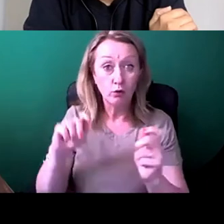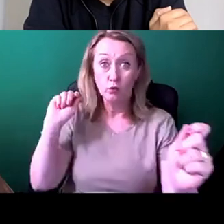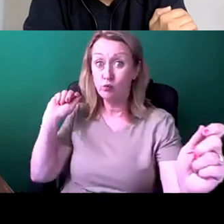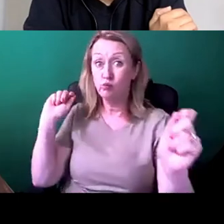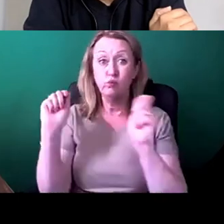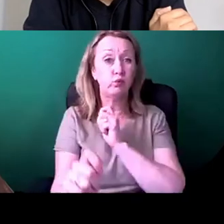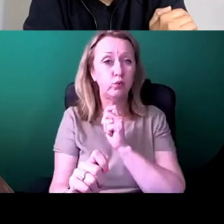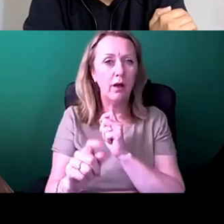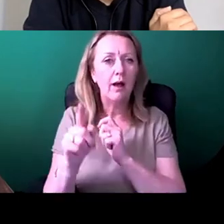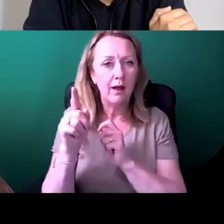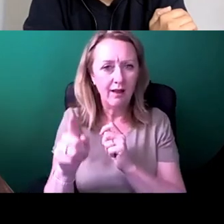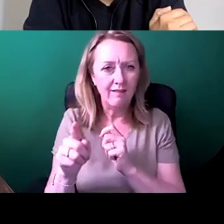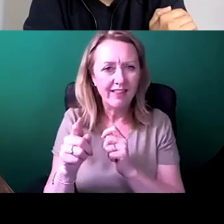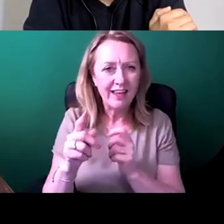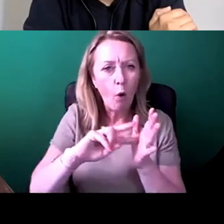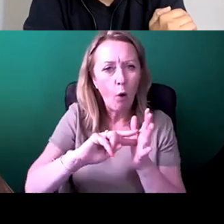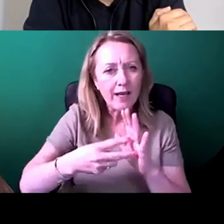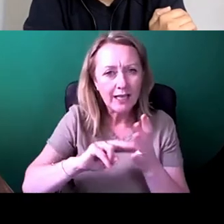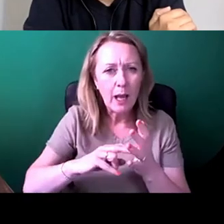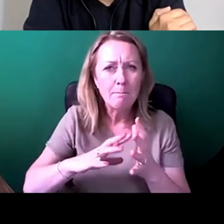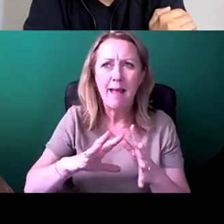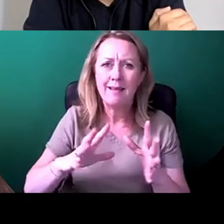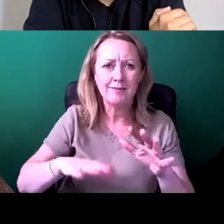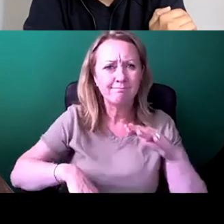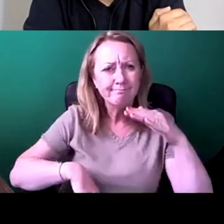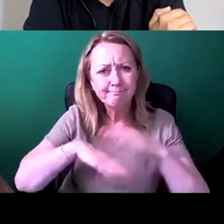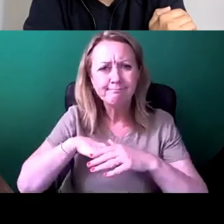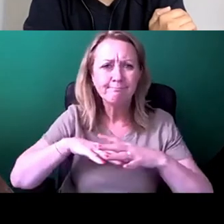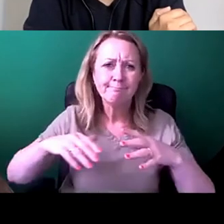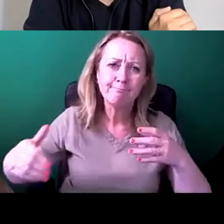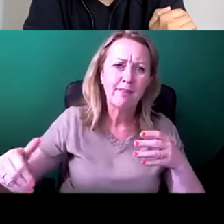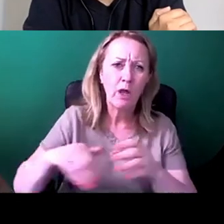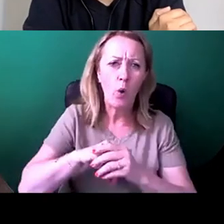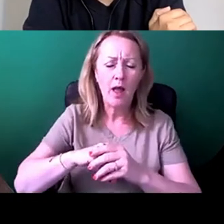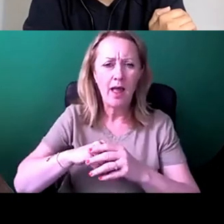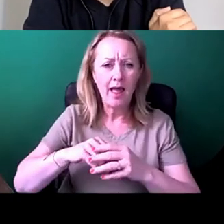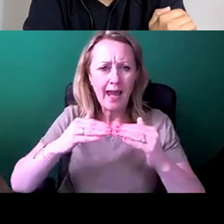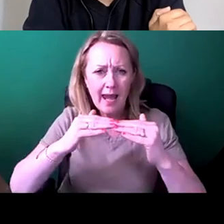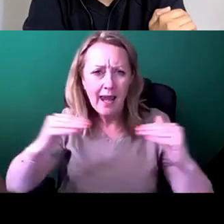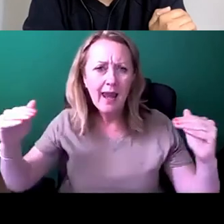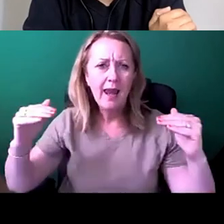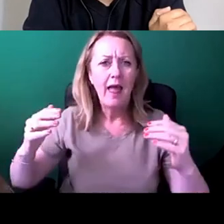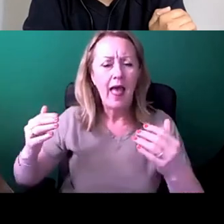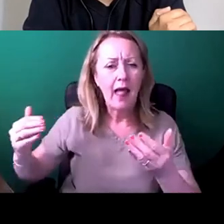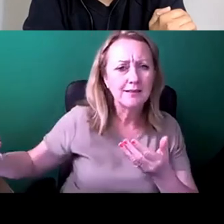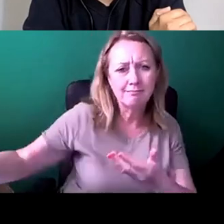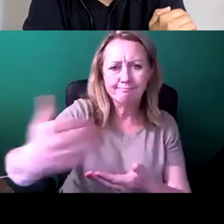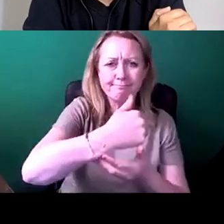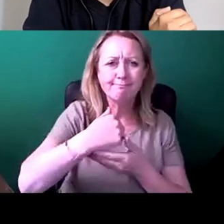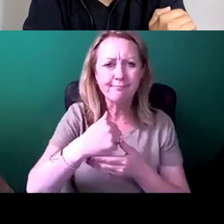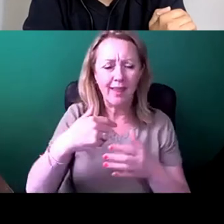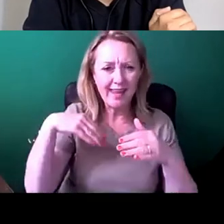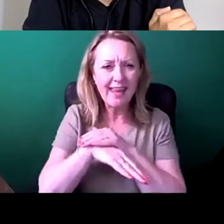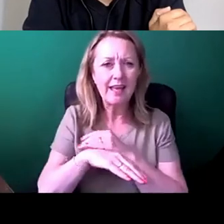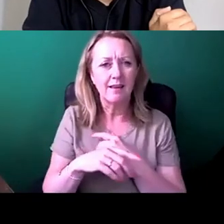organisation that is a genuinely inclusive, equitable and welcoming host. It takes work, but it feels like that's the ambition we should